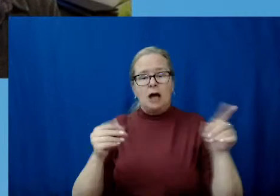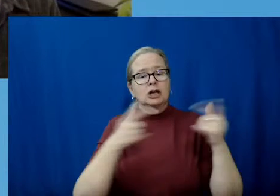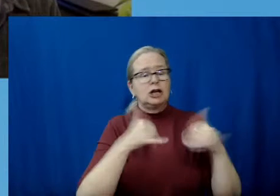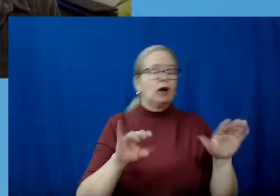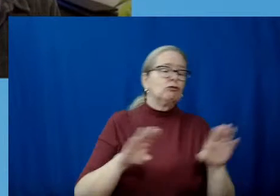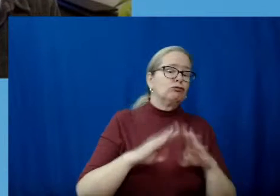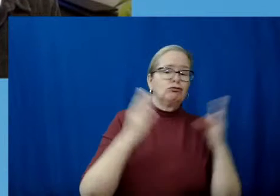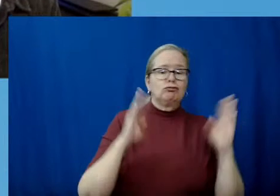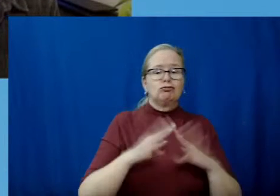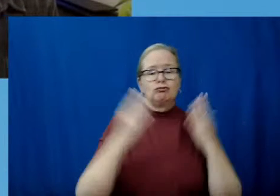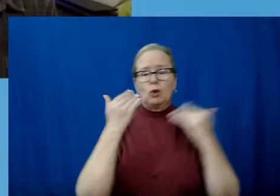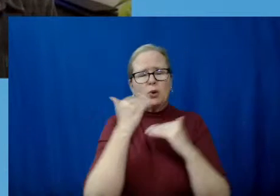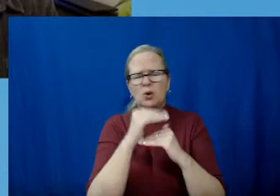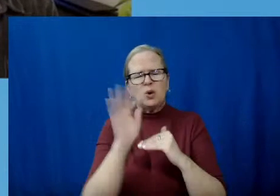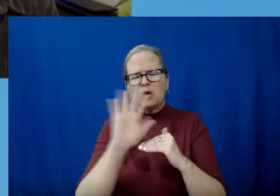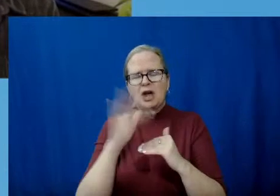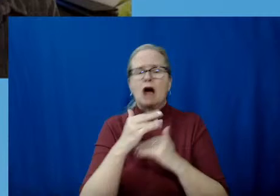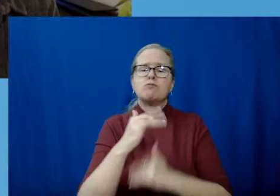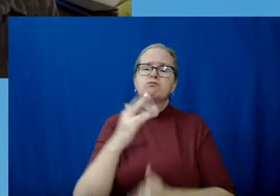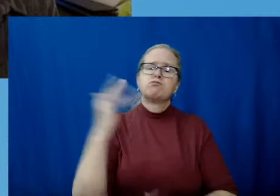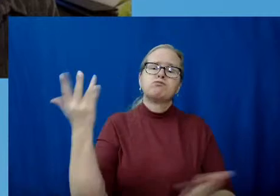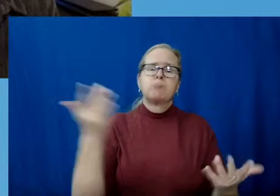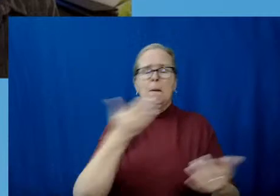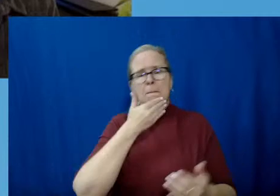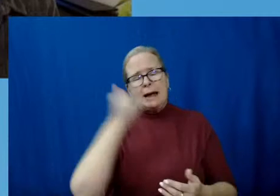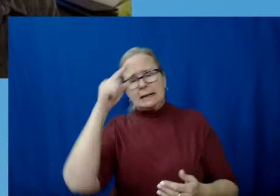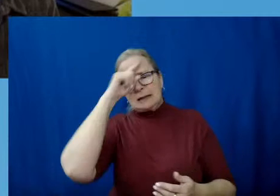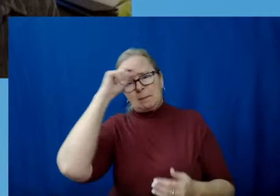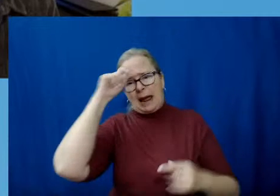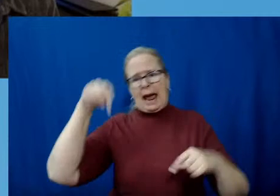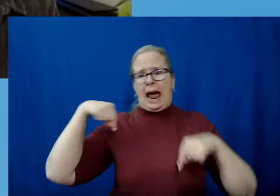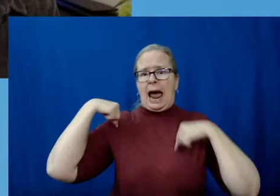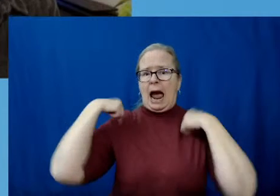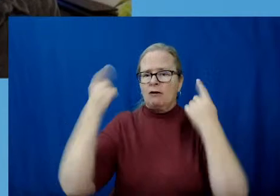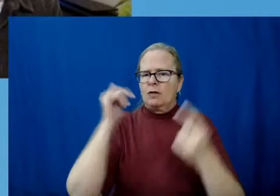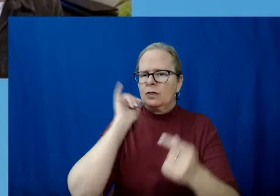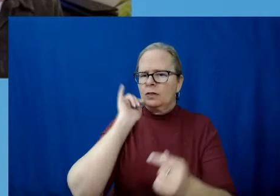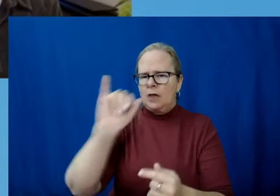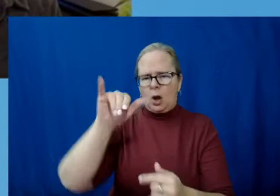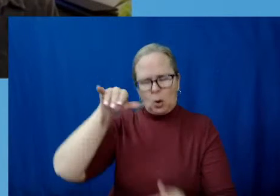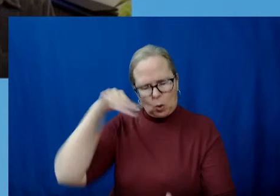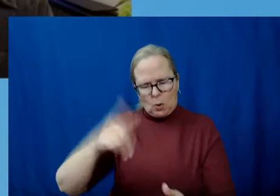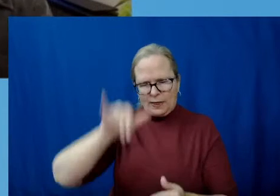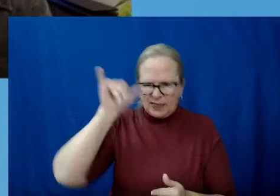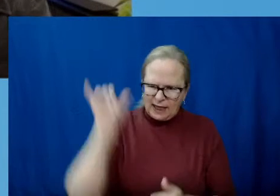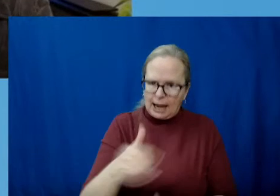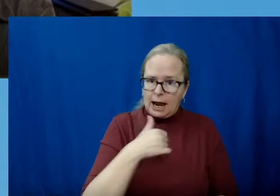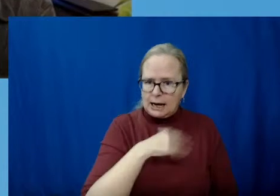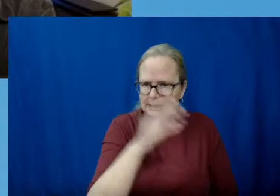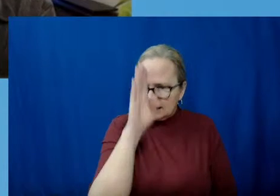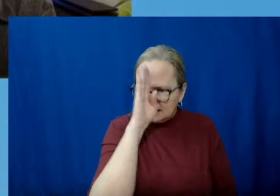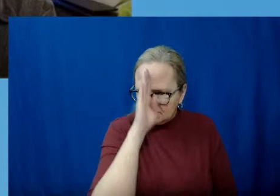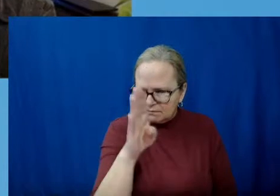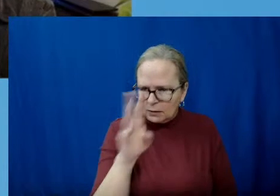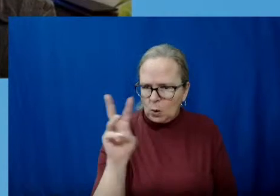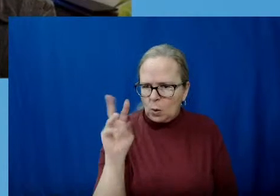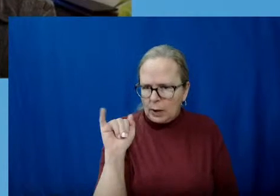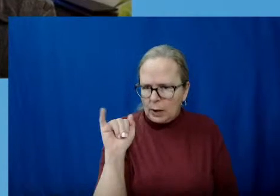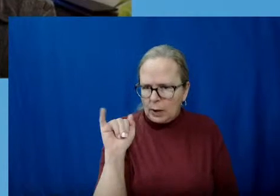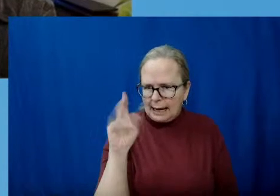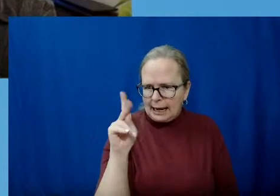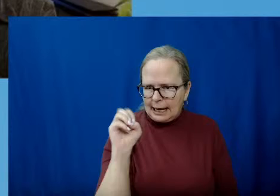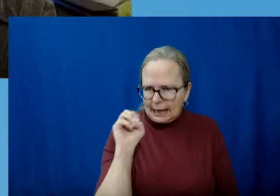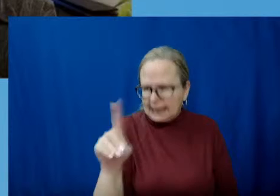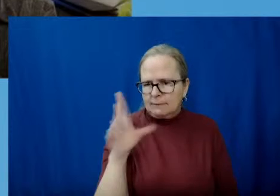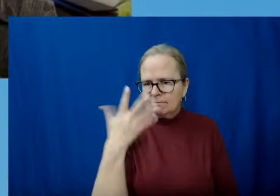I just want to say that I think that Kenny caused problems for himself going back to 2019 when it comes to this humanity